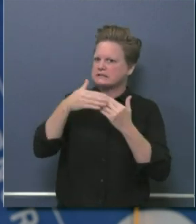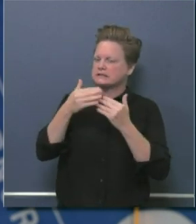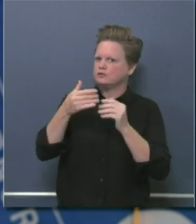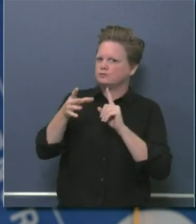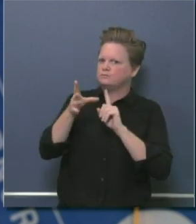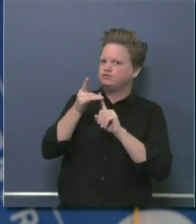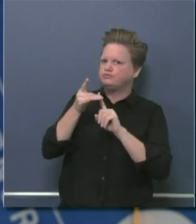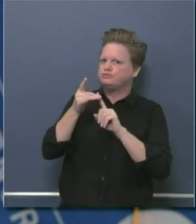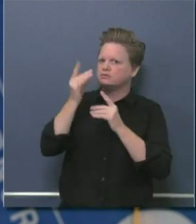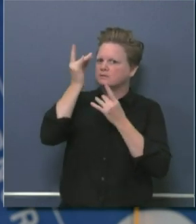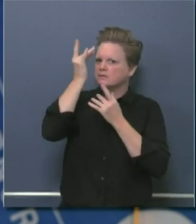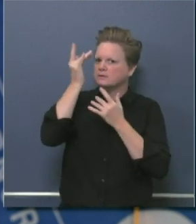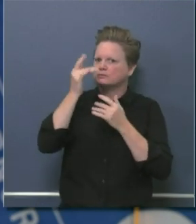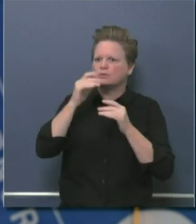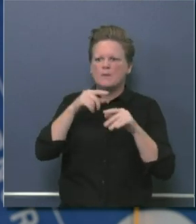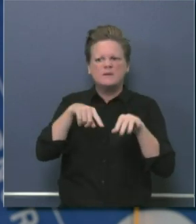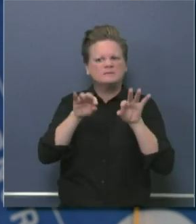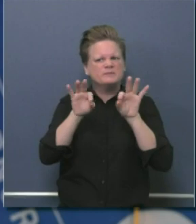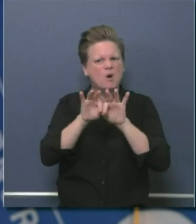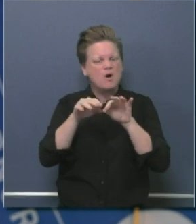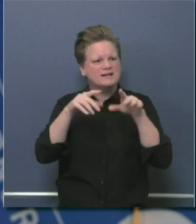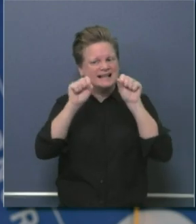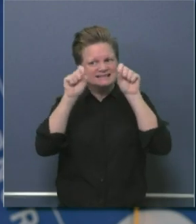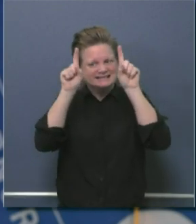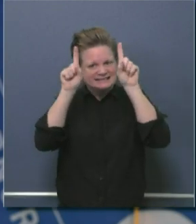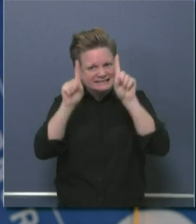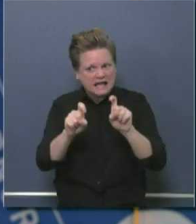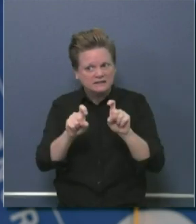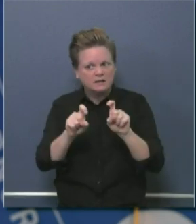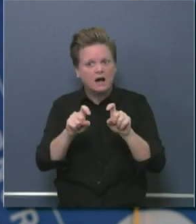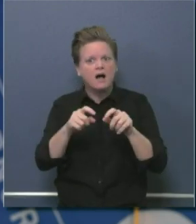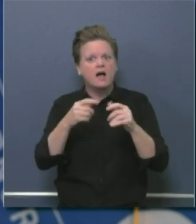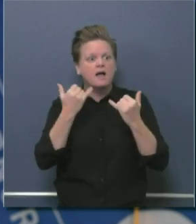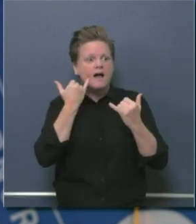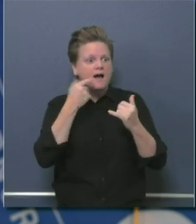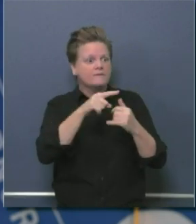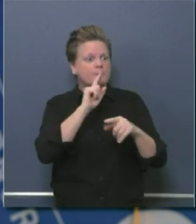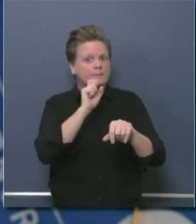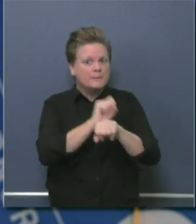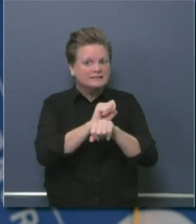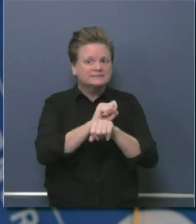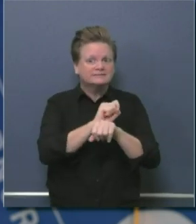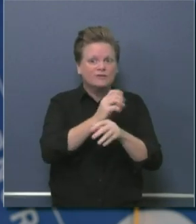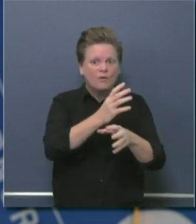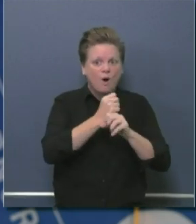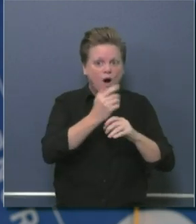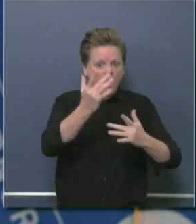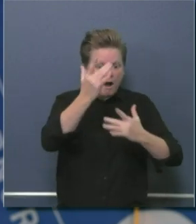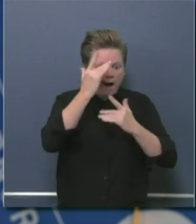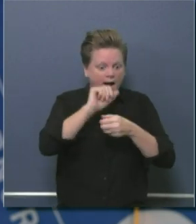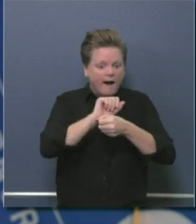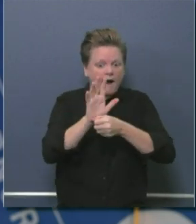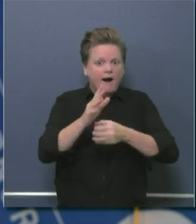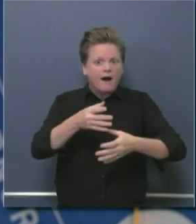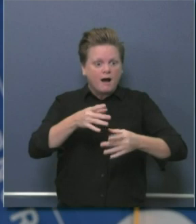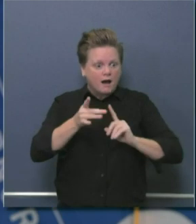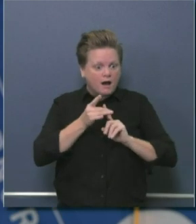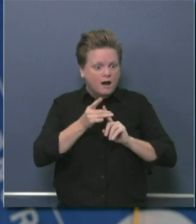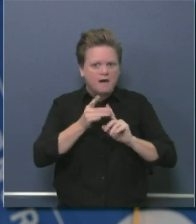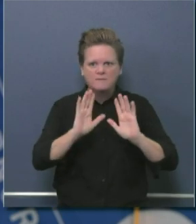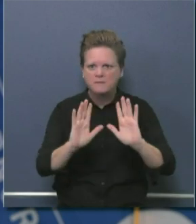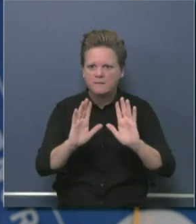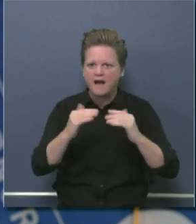positive or are diagnosed with COVID-19 that is later confirmed through subsequent testing, and you report to